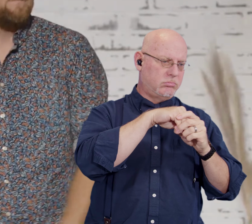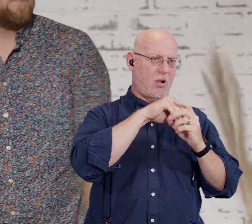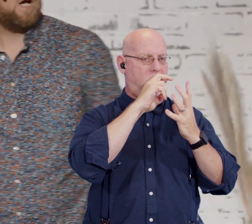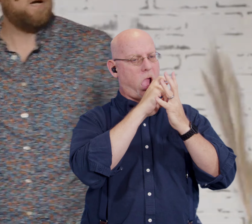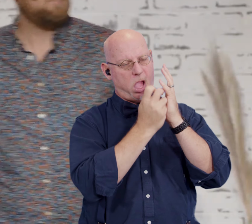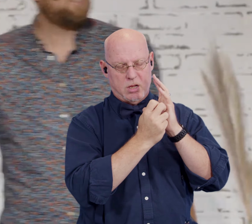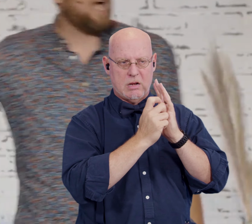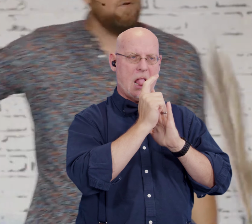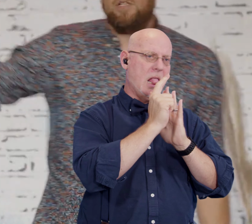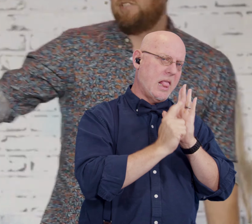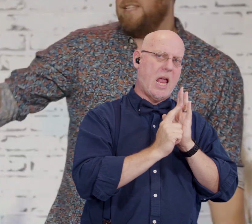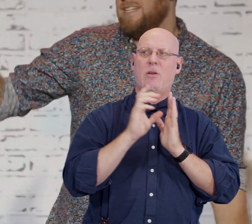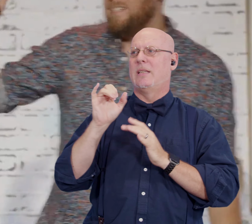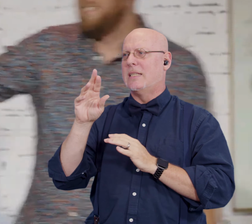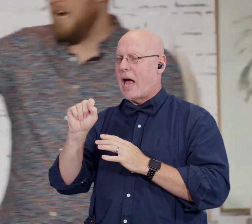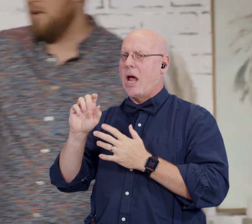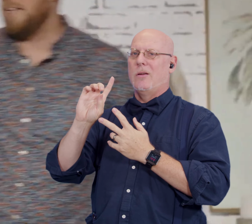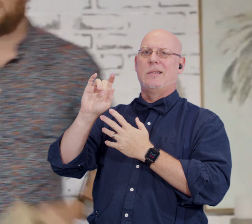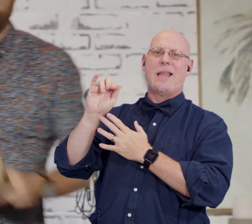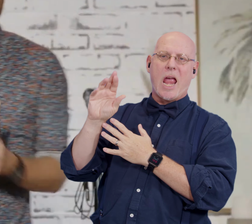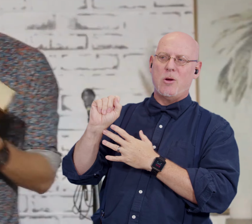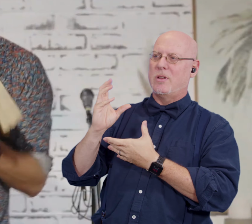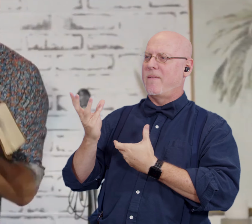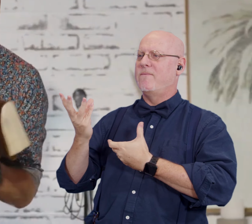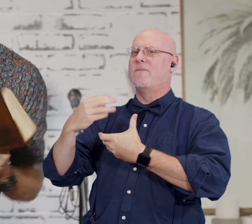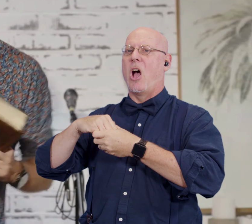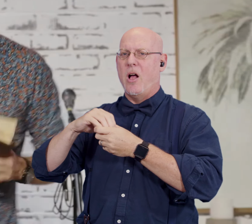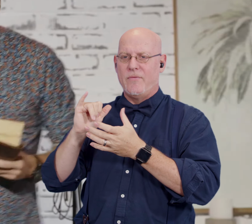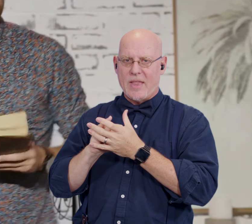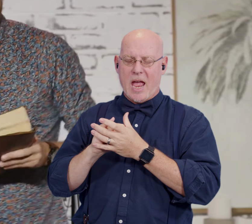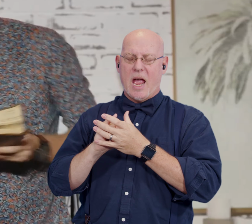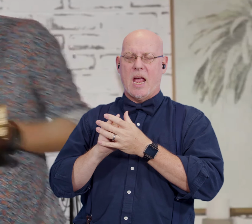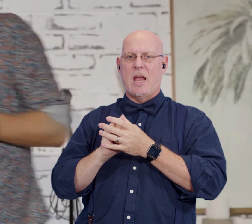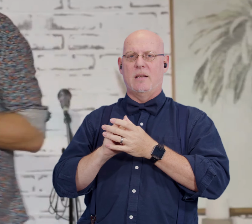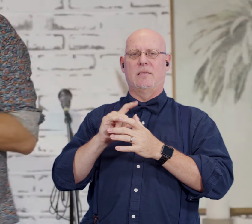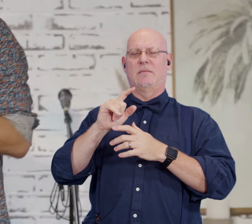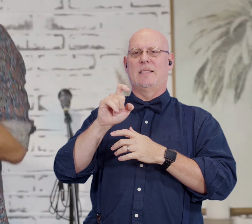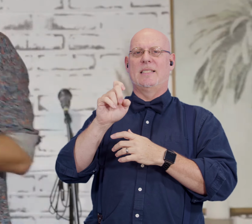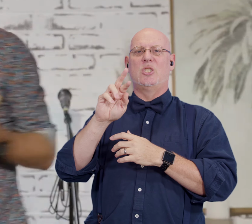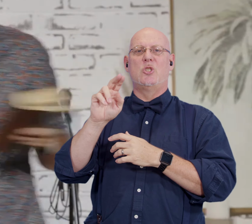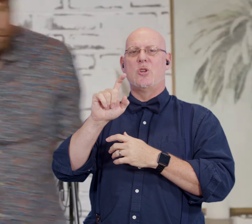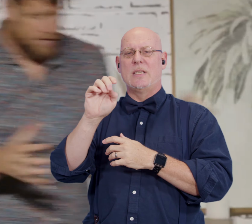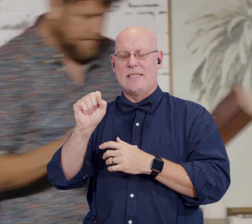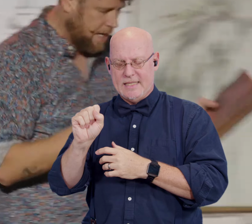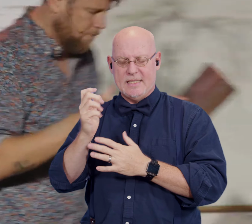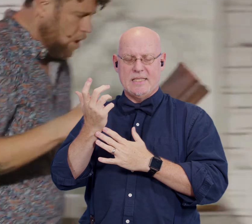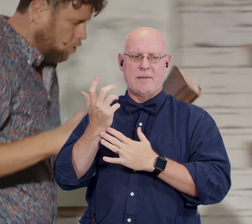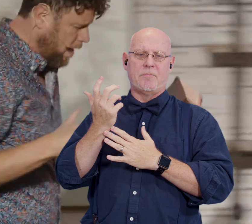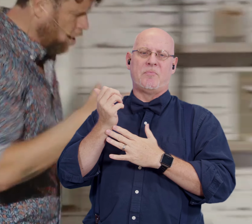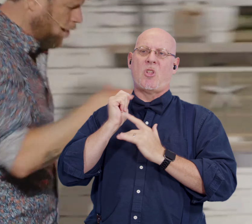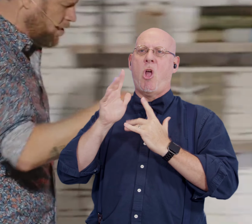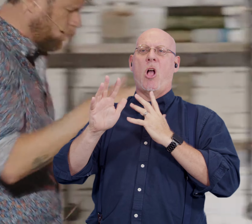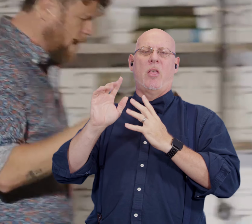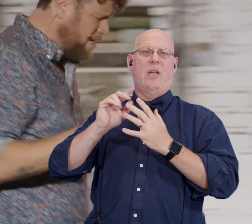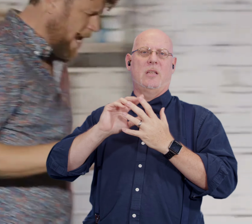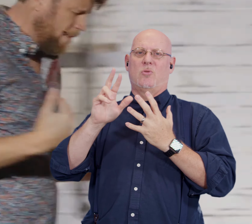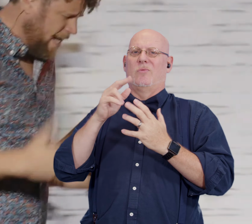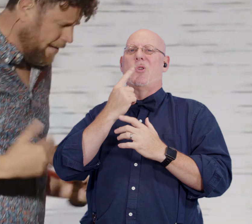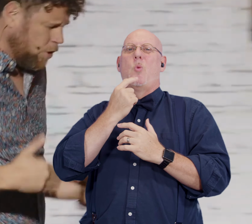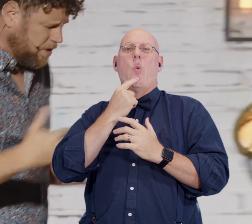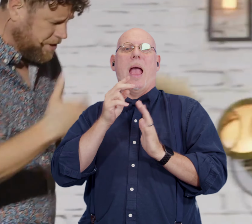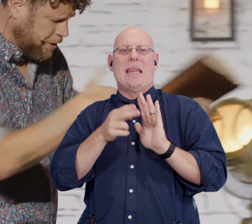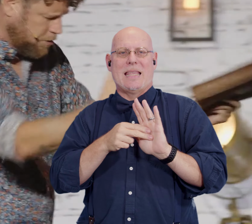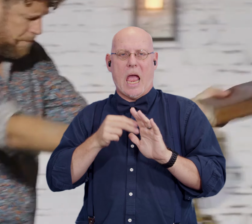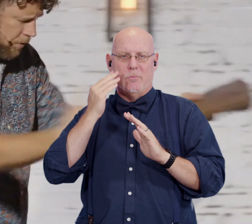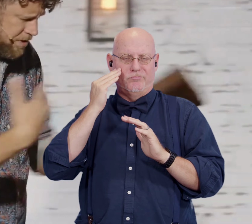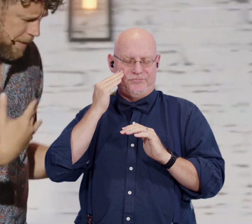got Cyrus and then Darius involved in that, and eventually Xerxes involved in that, and kind of created all this red tape. And